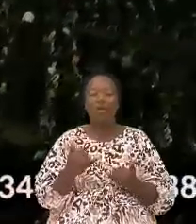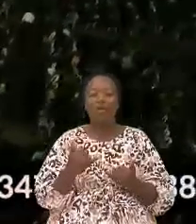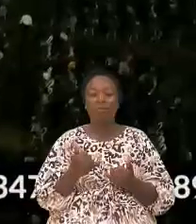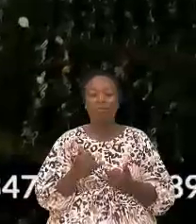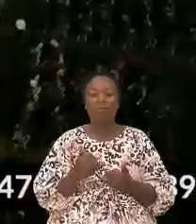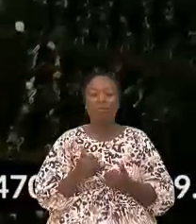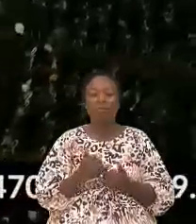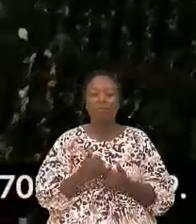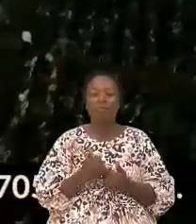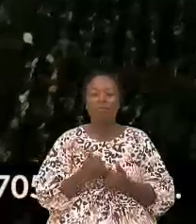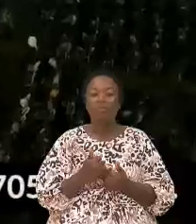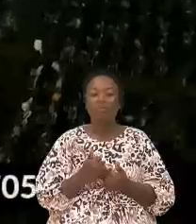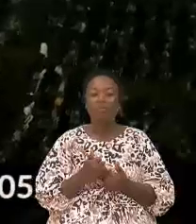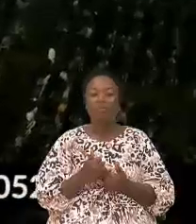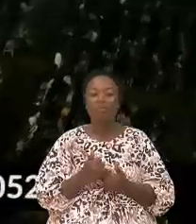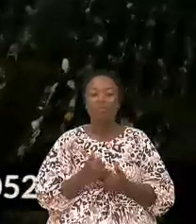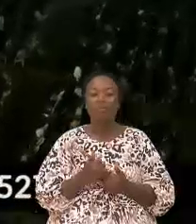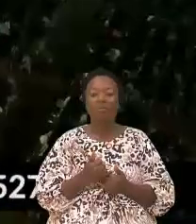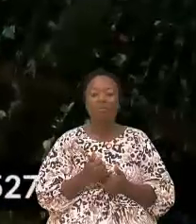number before you now.